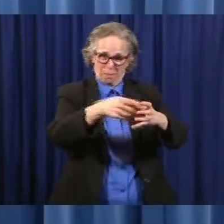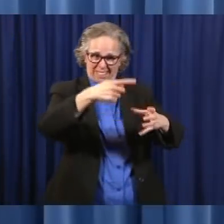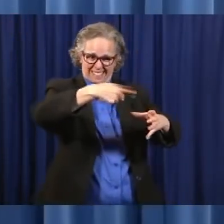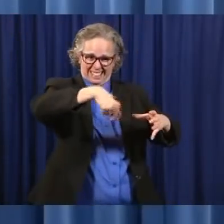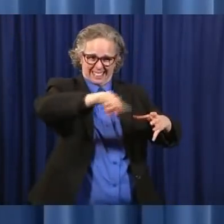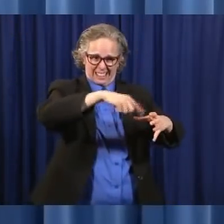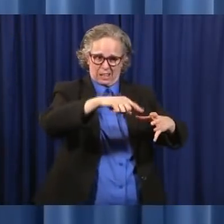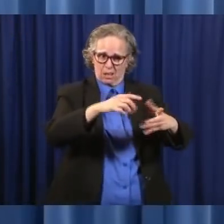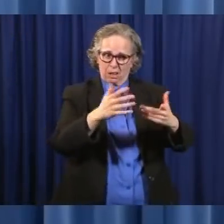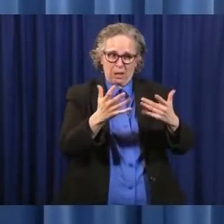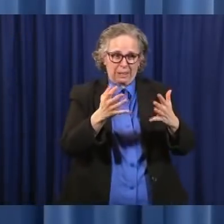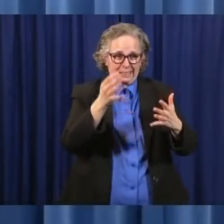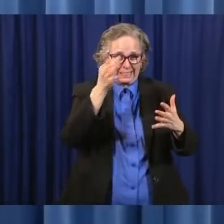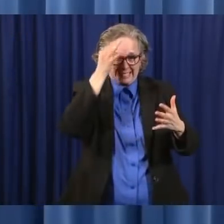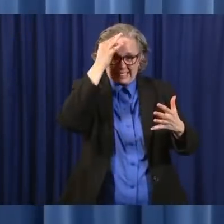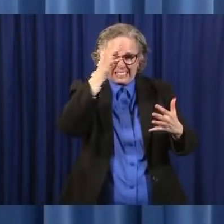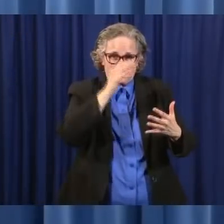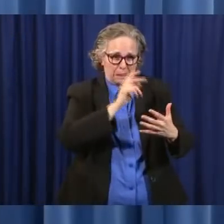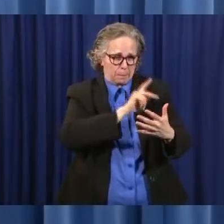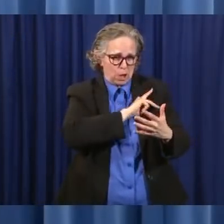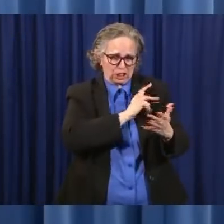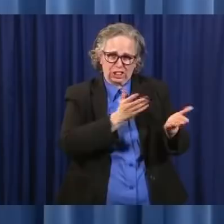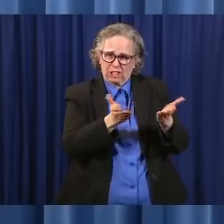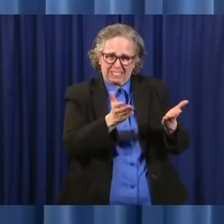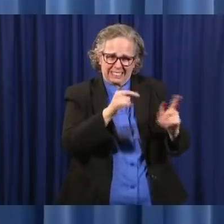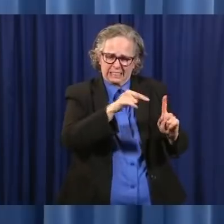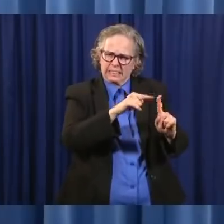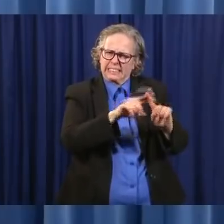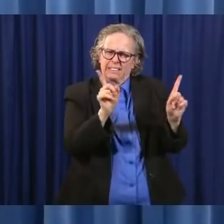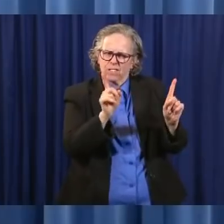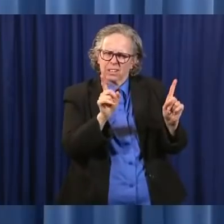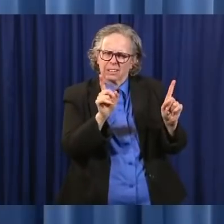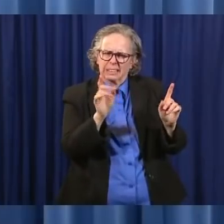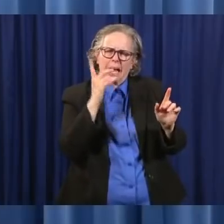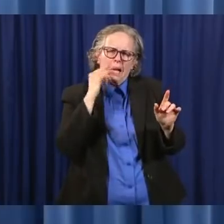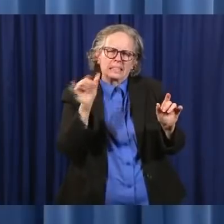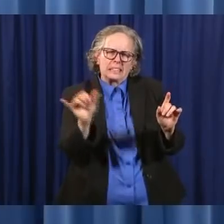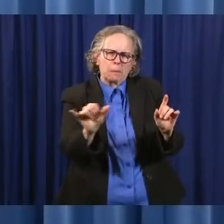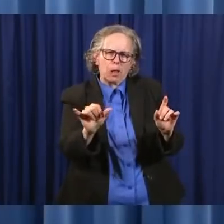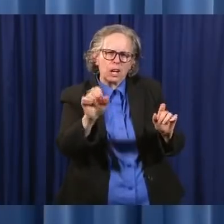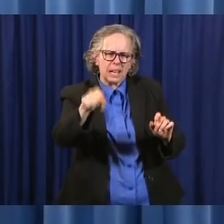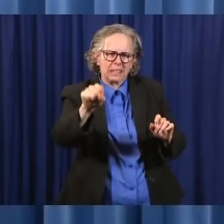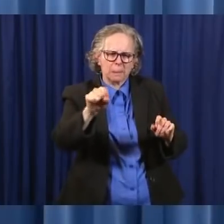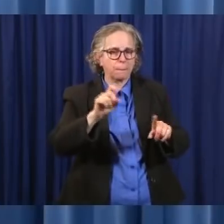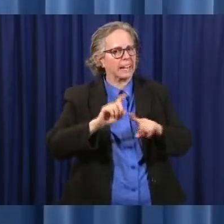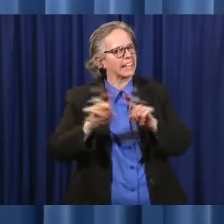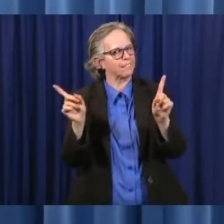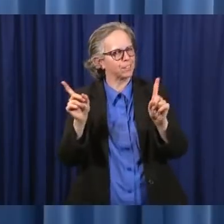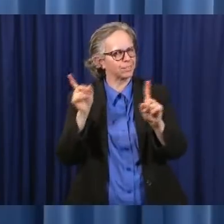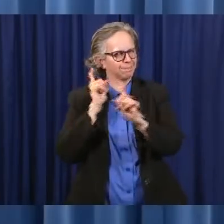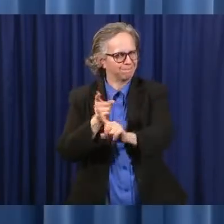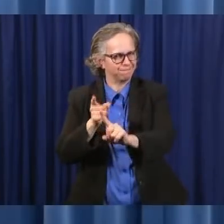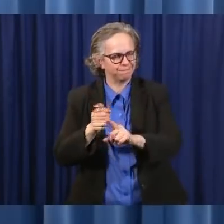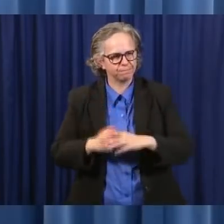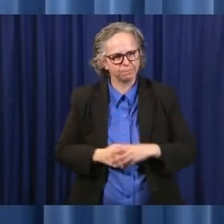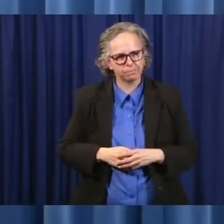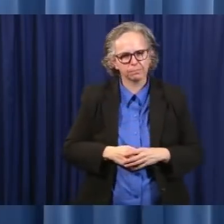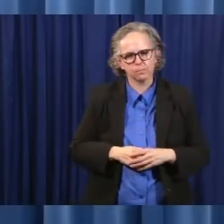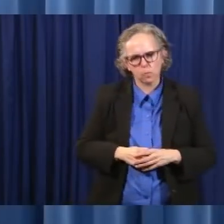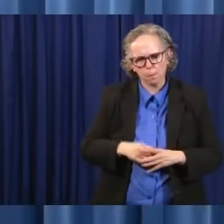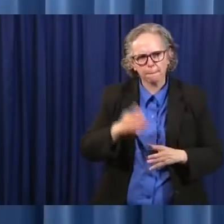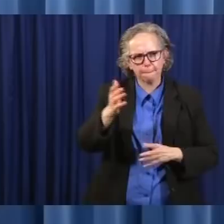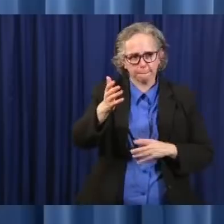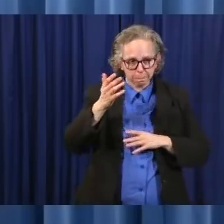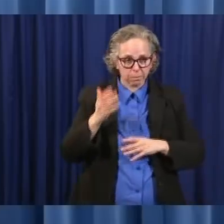different, but there certainly are a lot of similarities. My understanding, I checked right before we